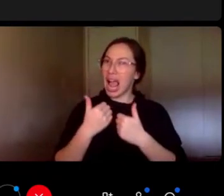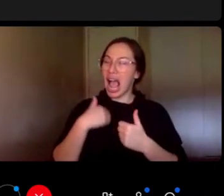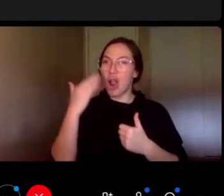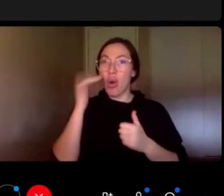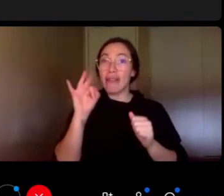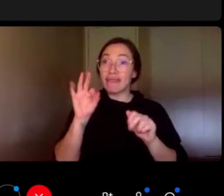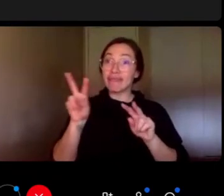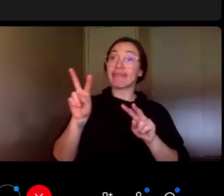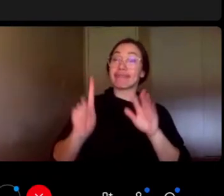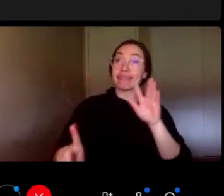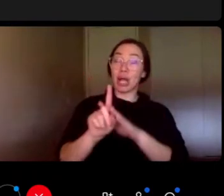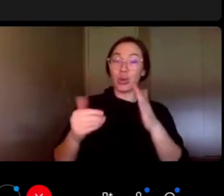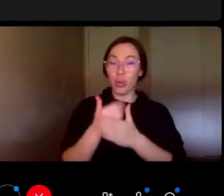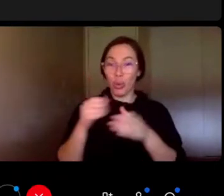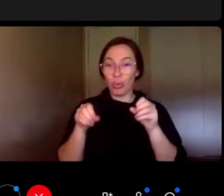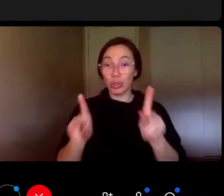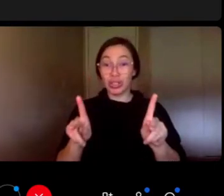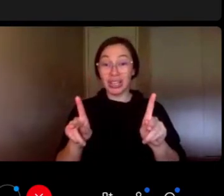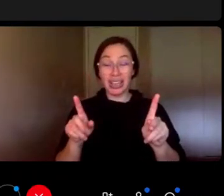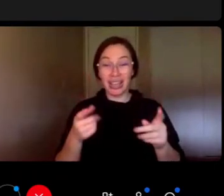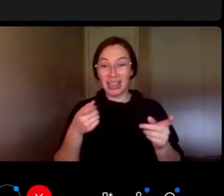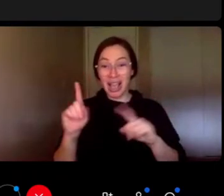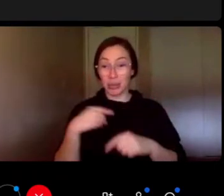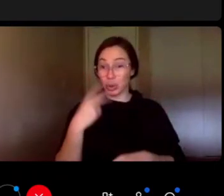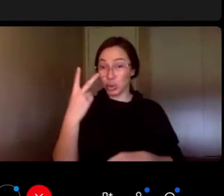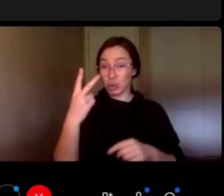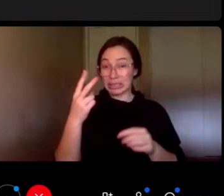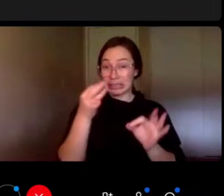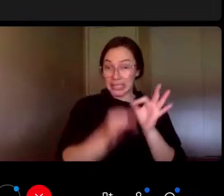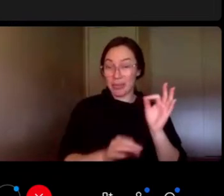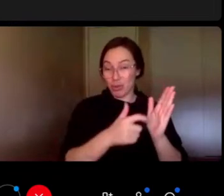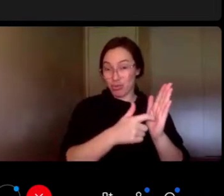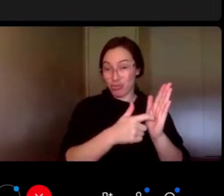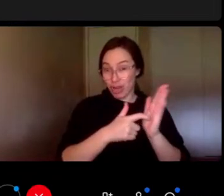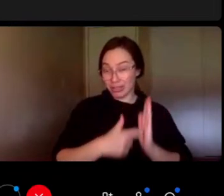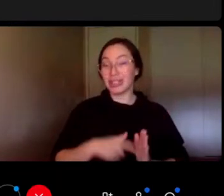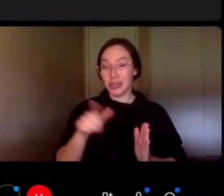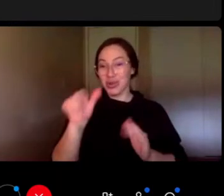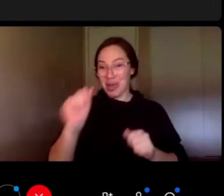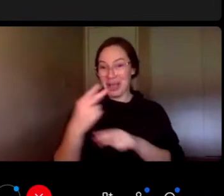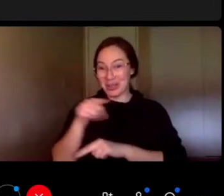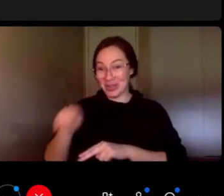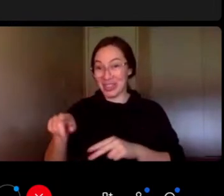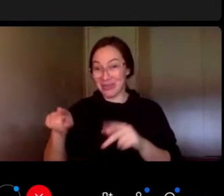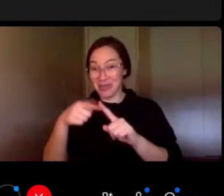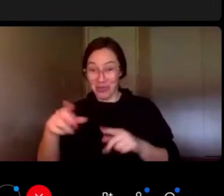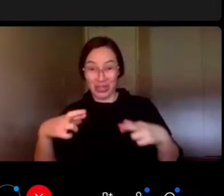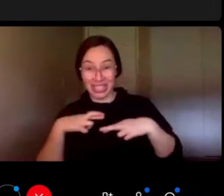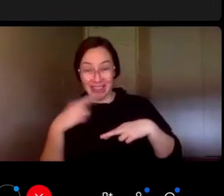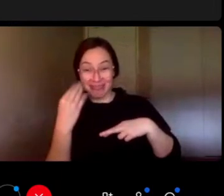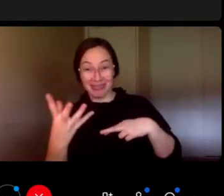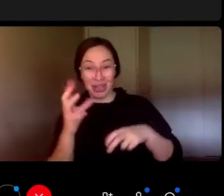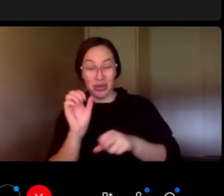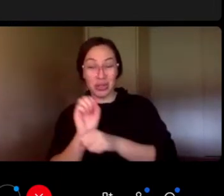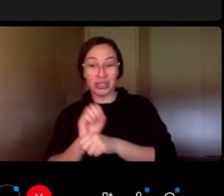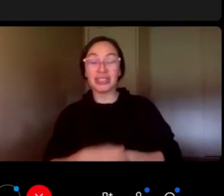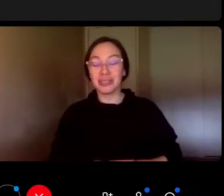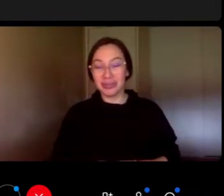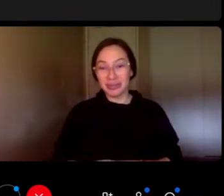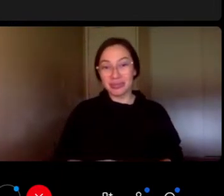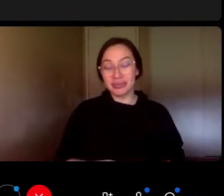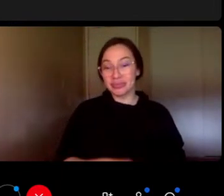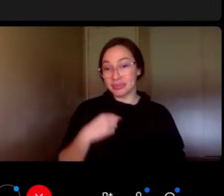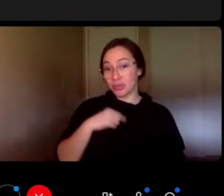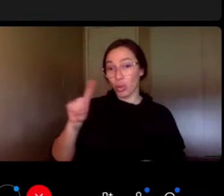to come my way? And I have two simple criteria. People, you may use this when you retire to the works. You will attest to this.